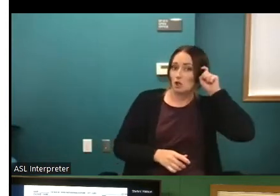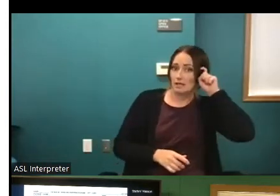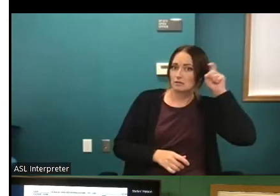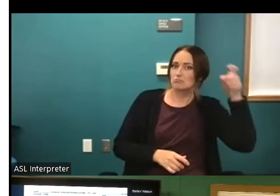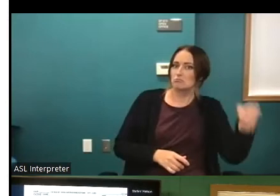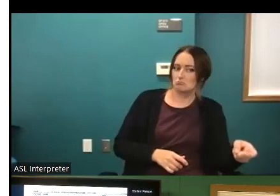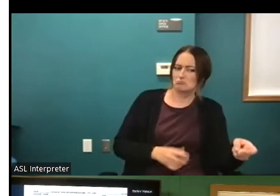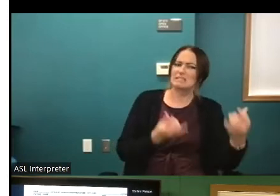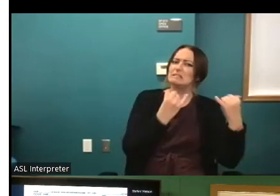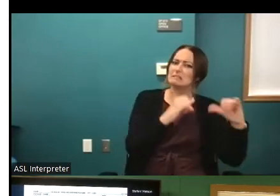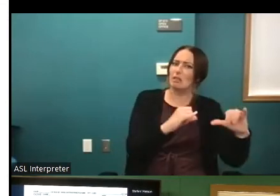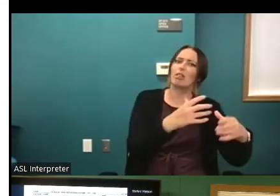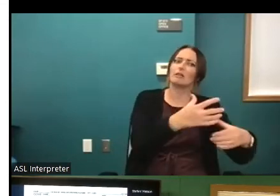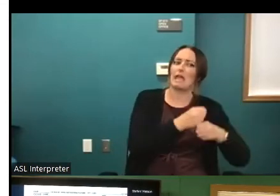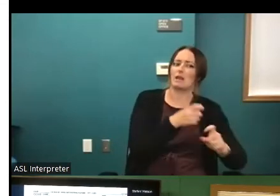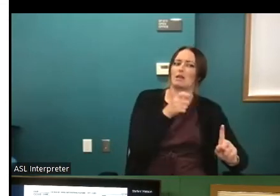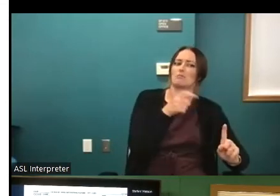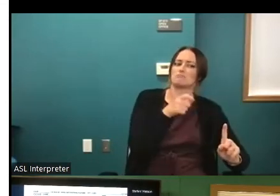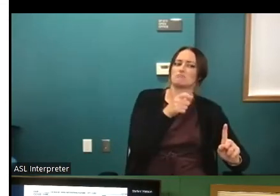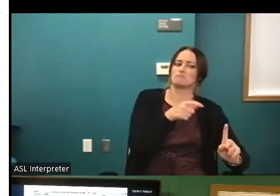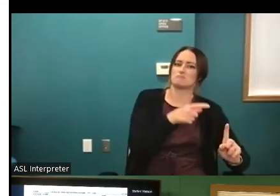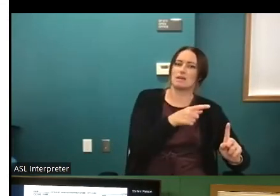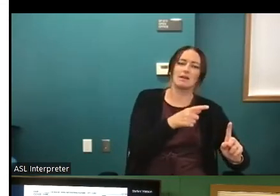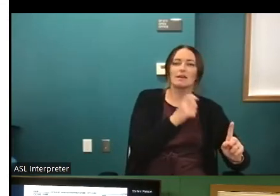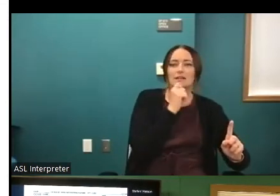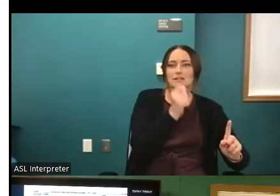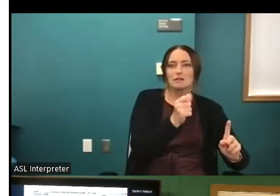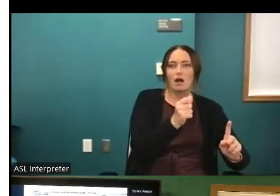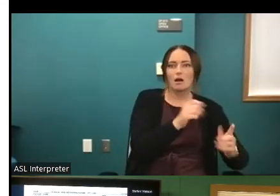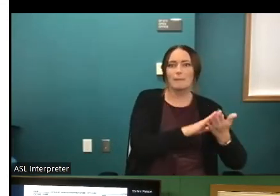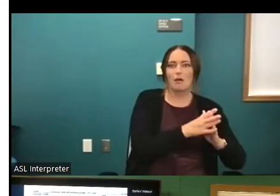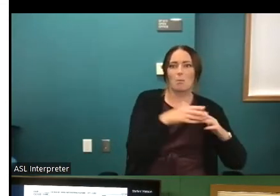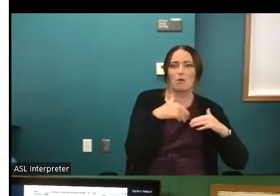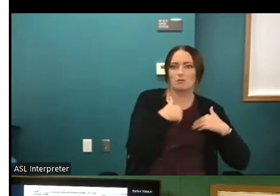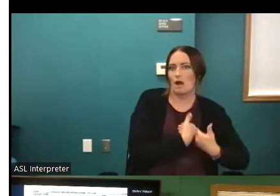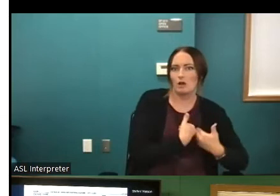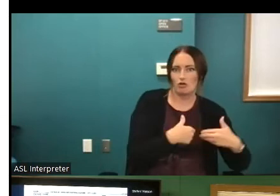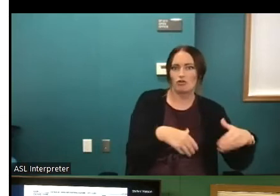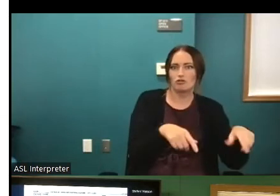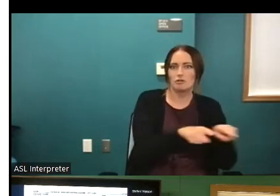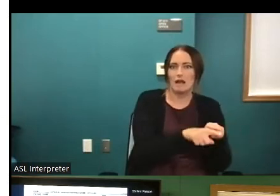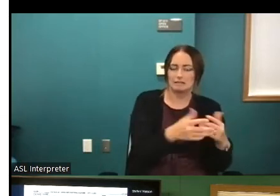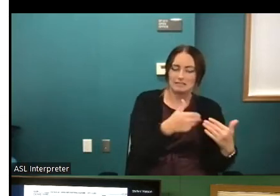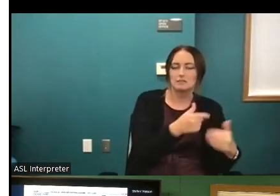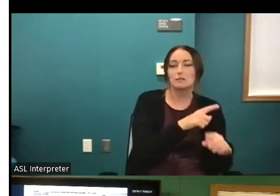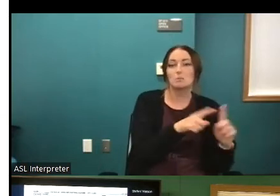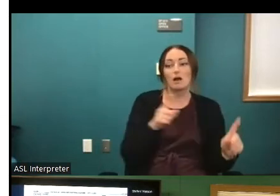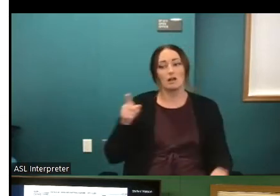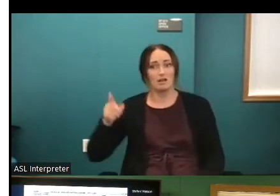still getting something, that nerve is still being stimulated, it's not atrophying, right? But every time you take that CI off, it